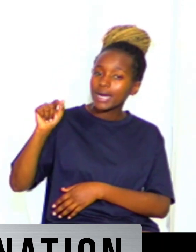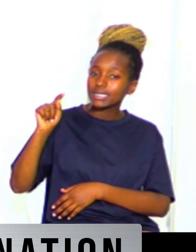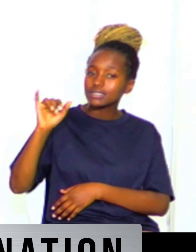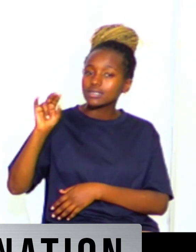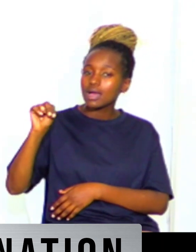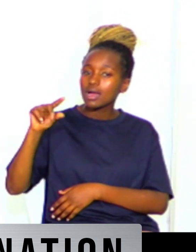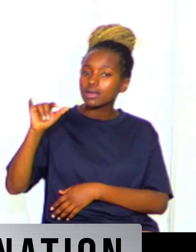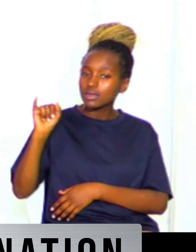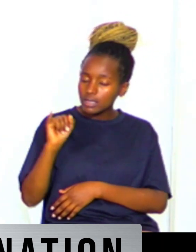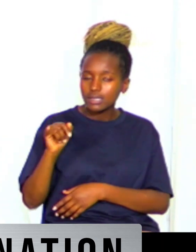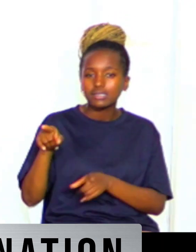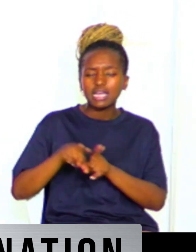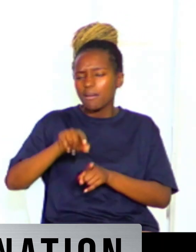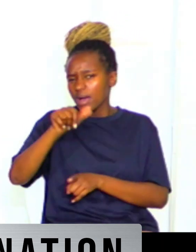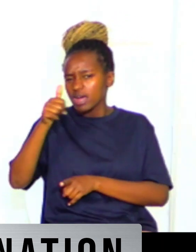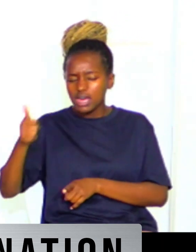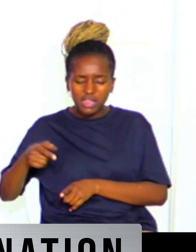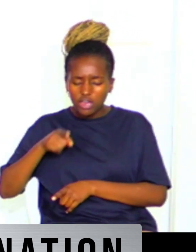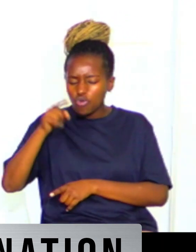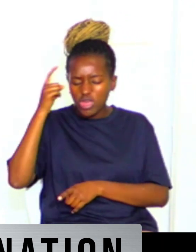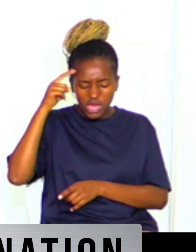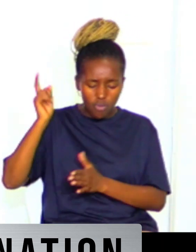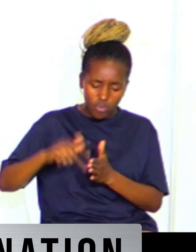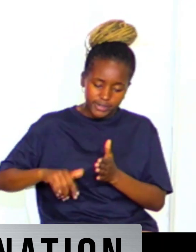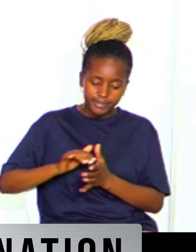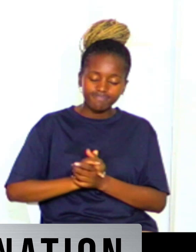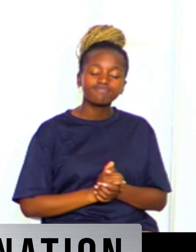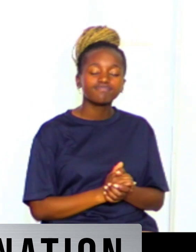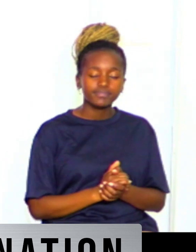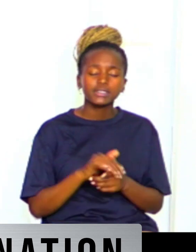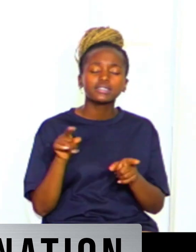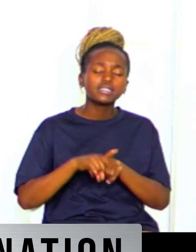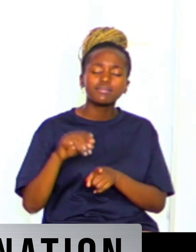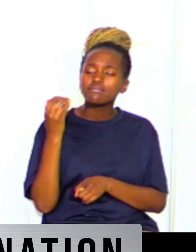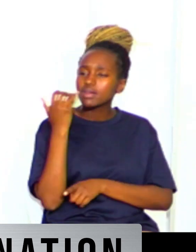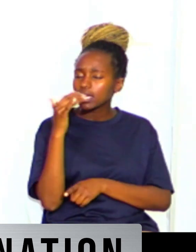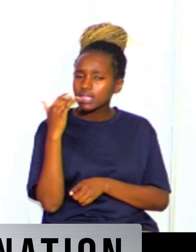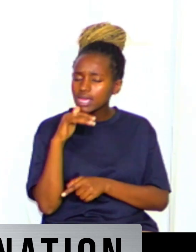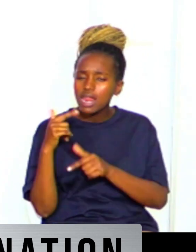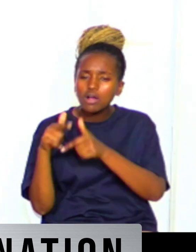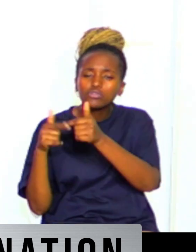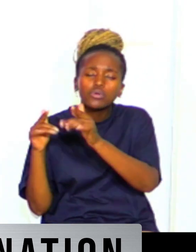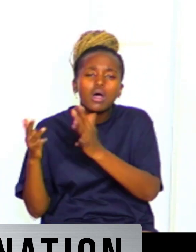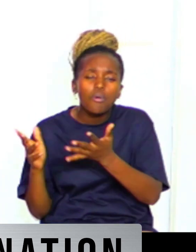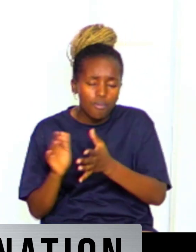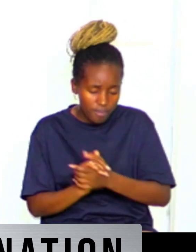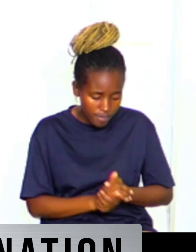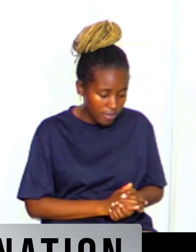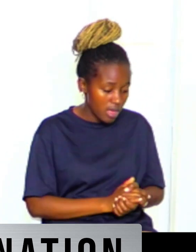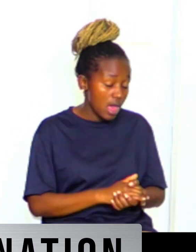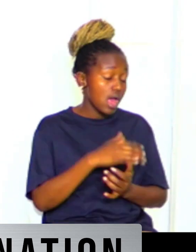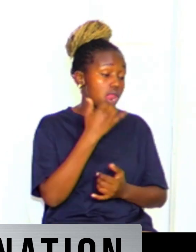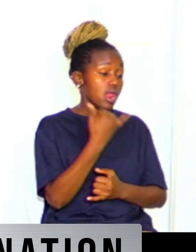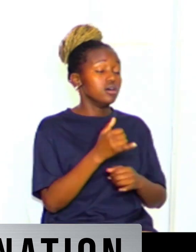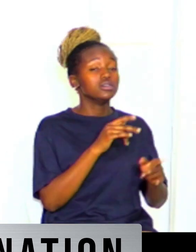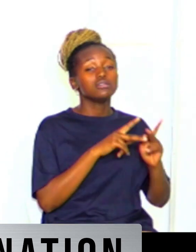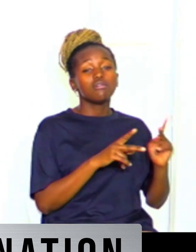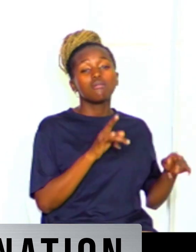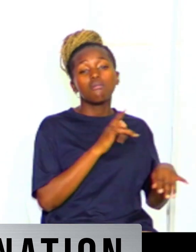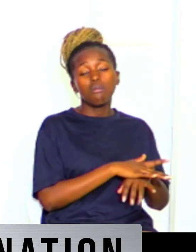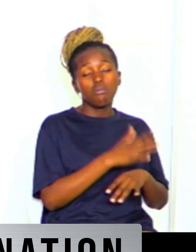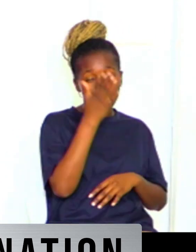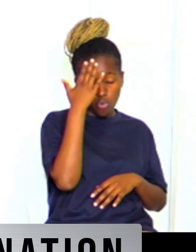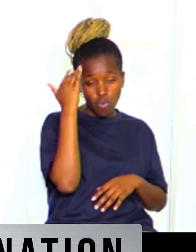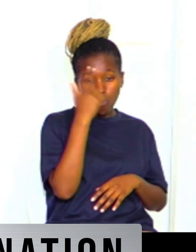Hii story inaenda wapi sasa? John na Rigiji. Yeah. Yes. Jonah, it's very early to determine that who is going to be the